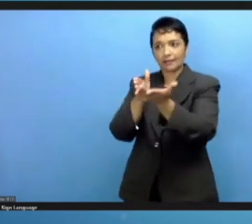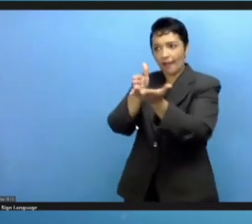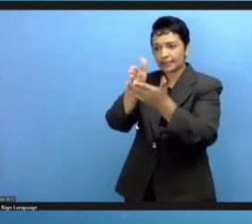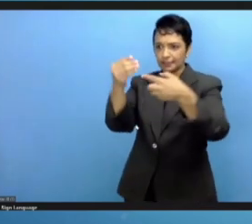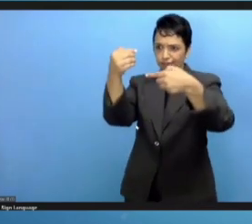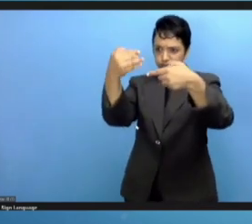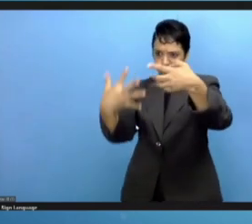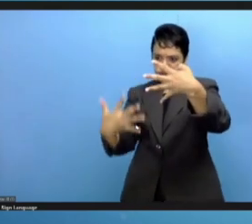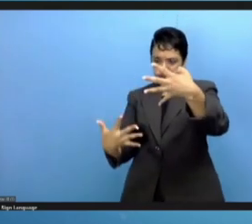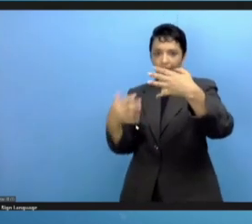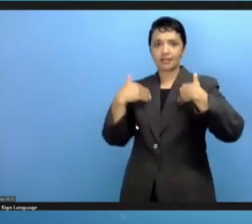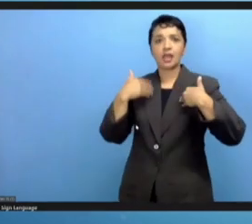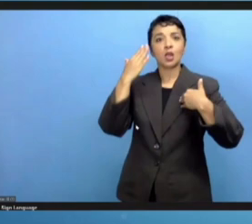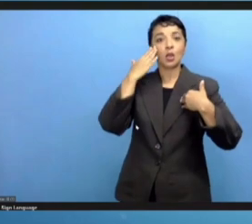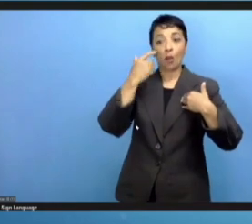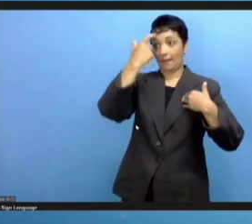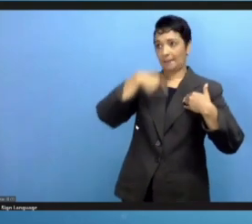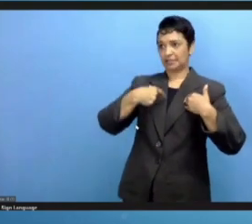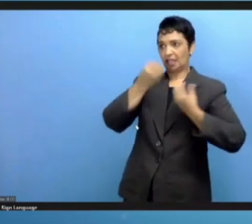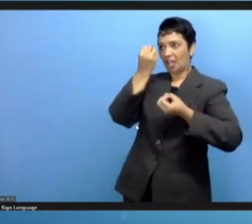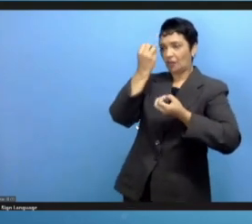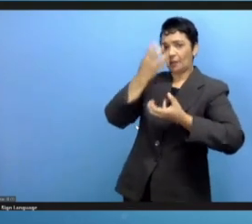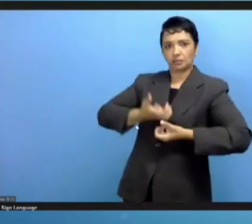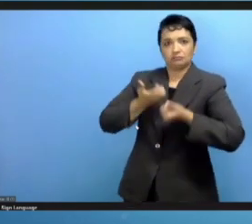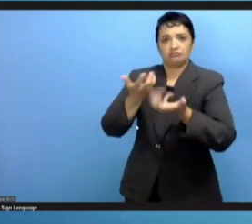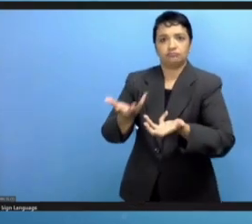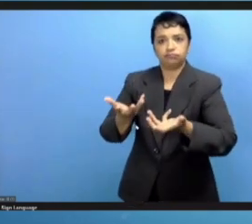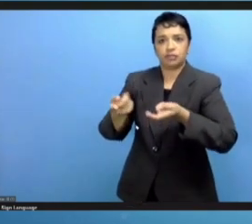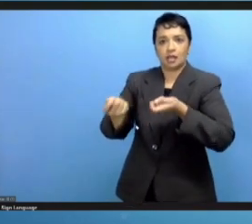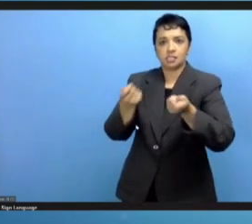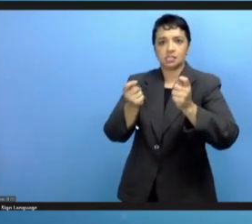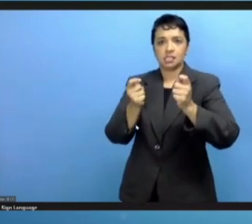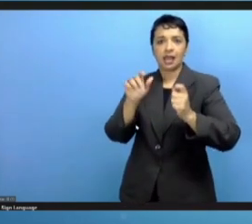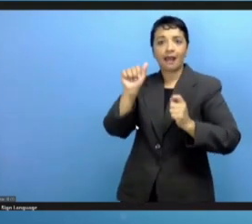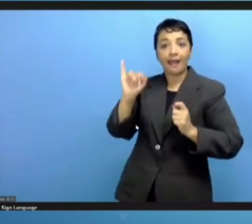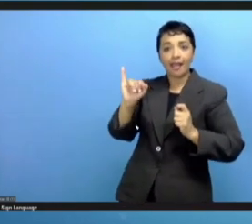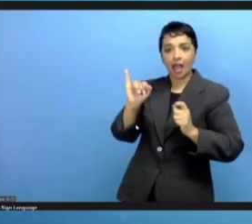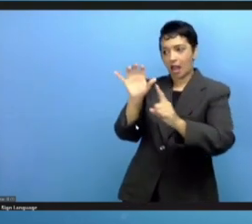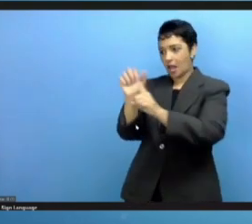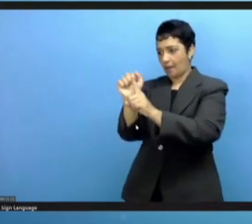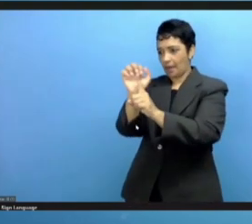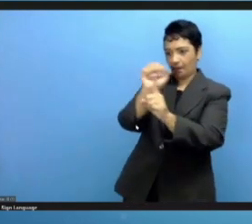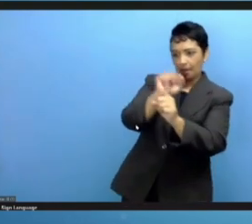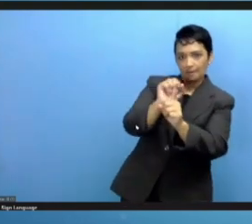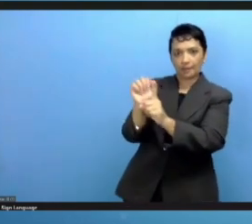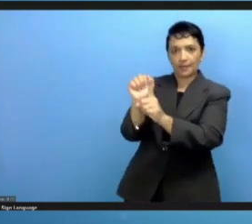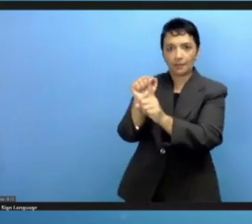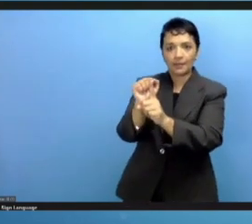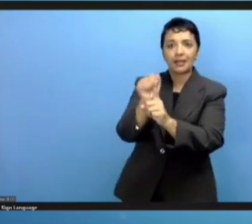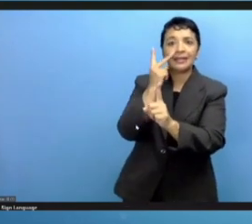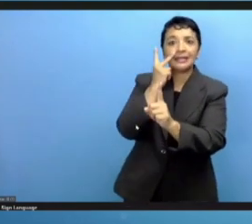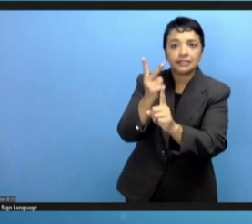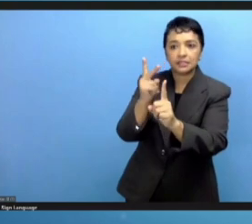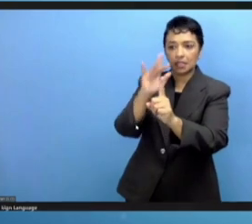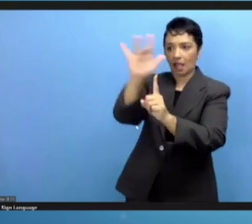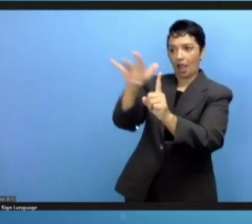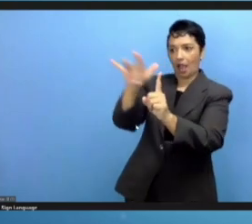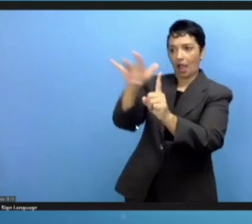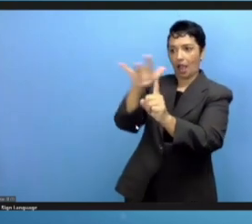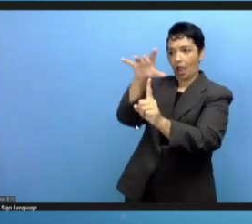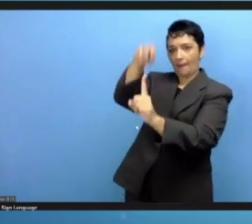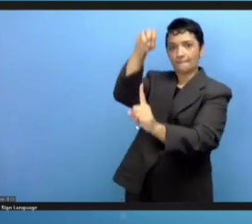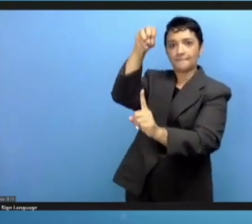their personal data, and with the power of artificial intelligence, they very quickly cease to be